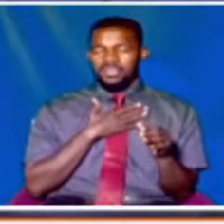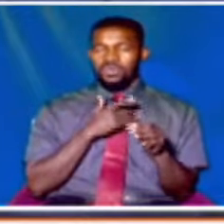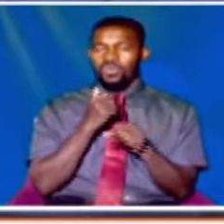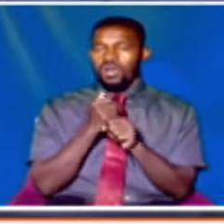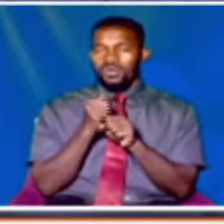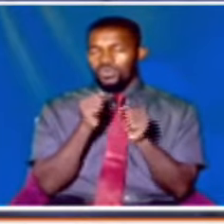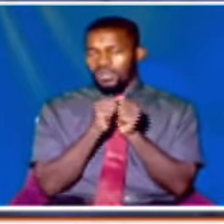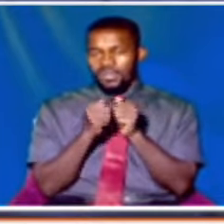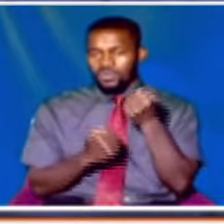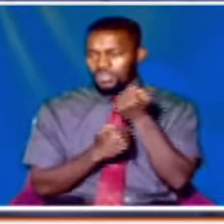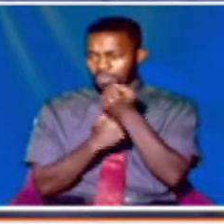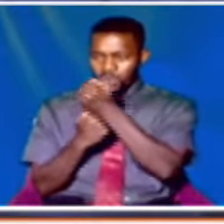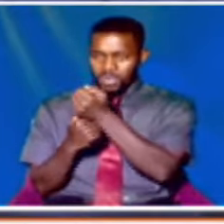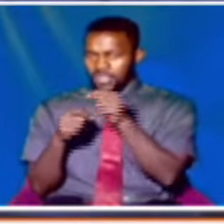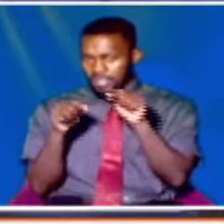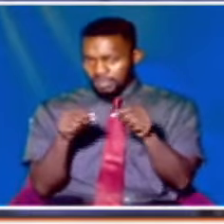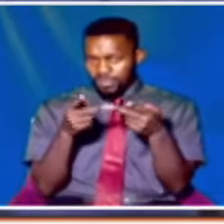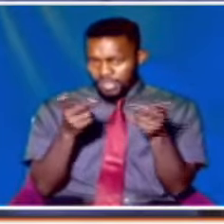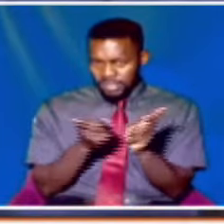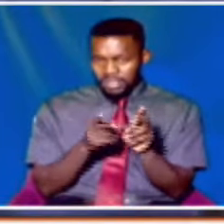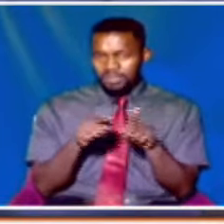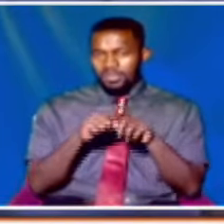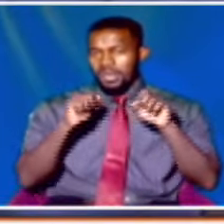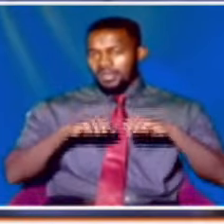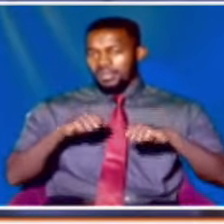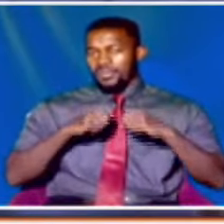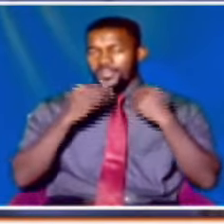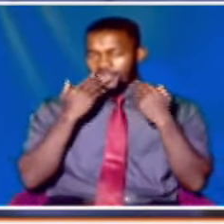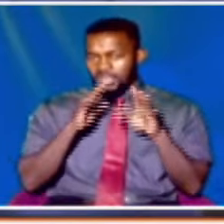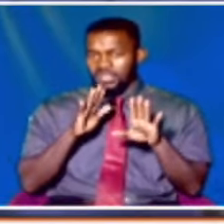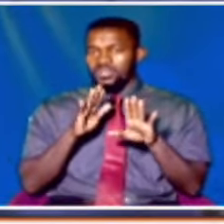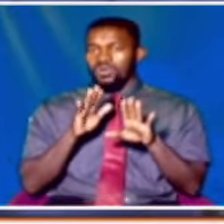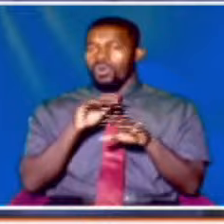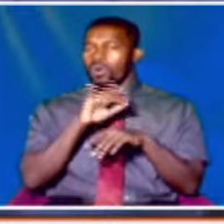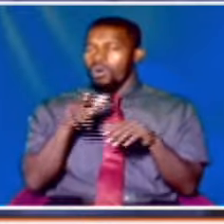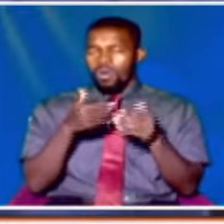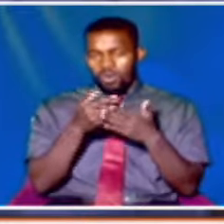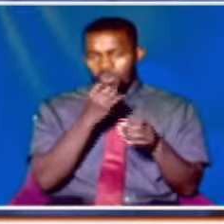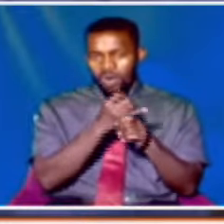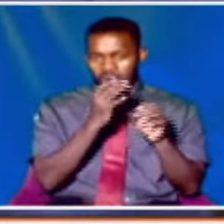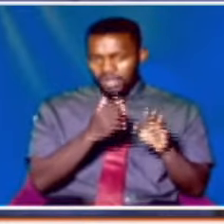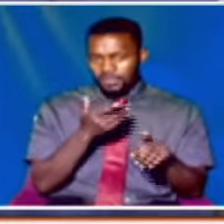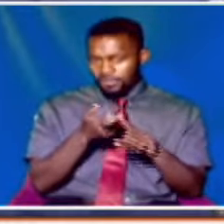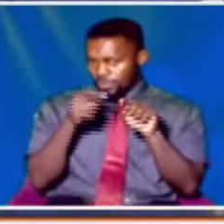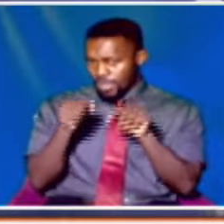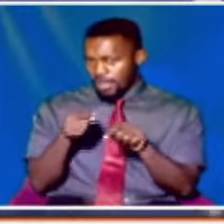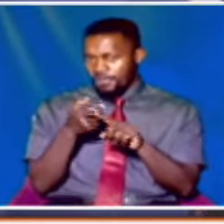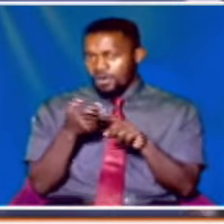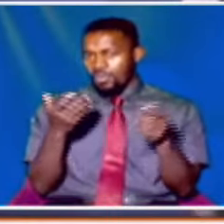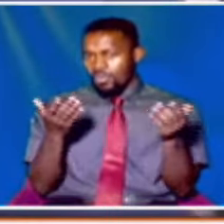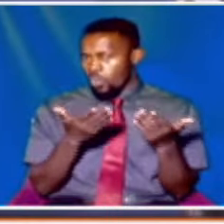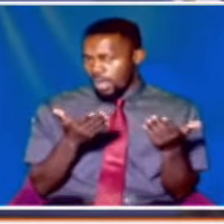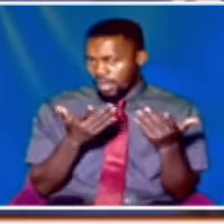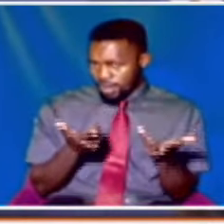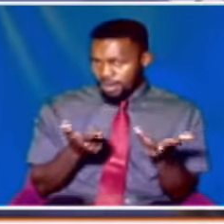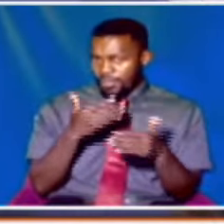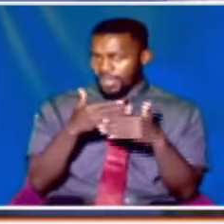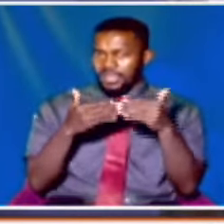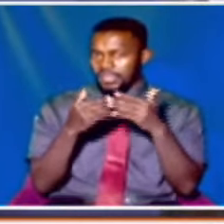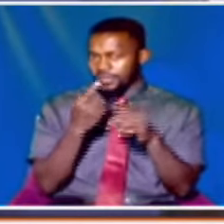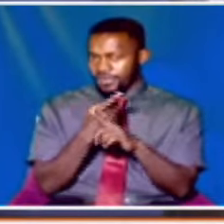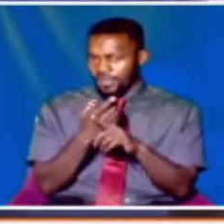tu support contractors wetu, na tumekubaliana siku ya leo all wafanyikazi wa hii soko, wale watakuwa wanachimba, wanajenga,